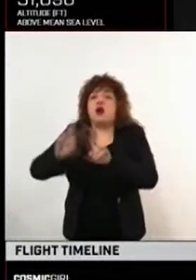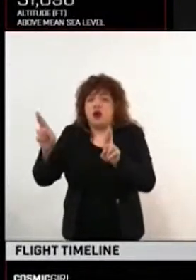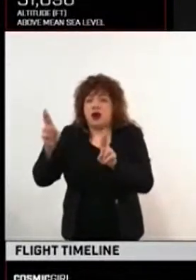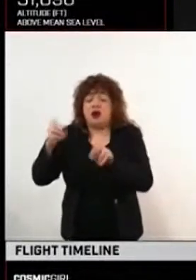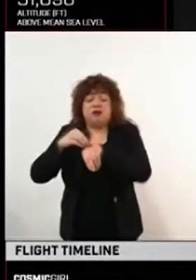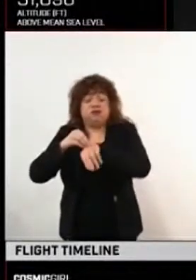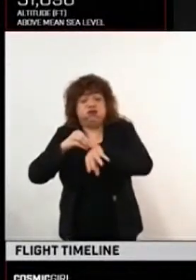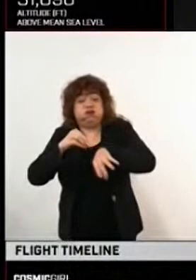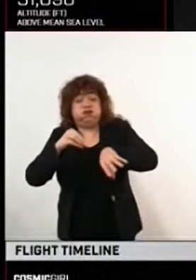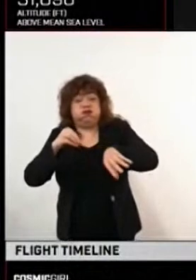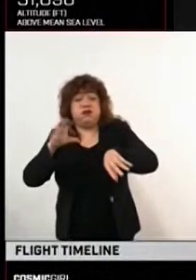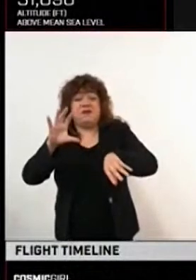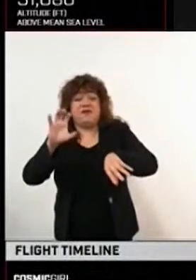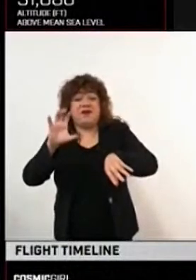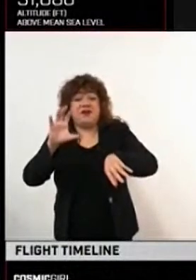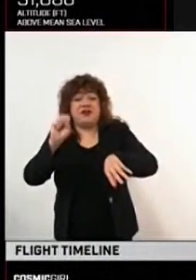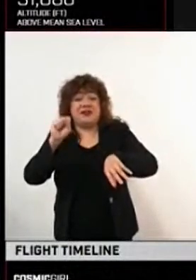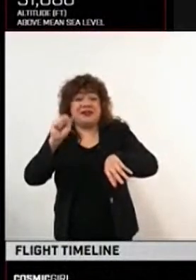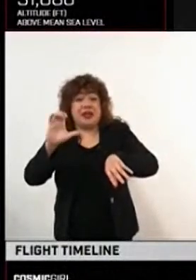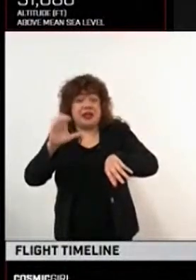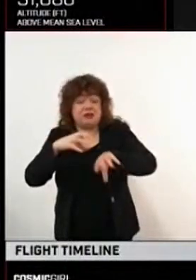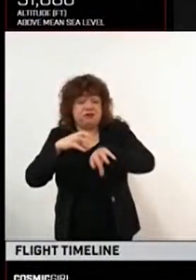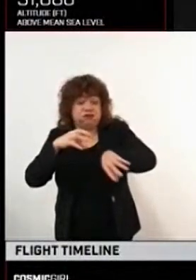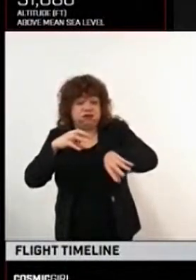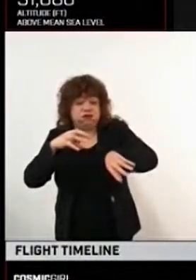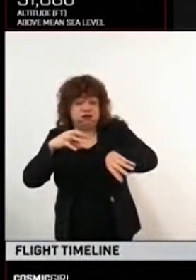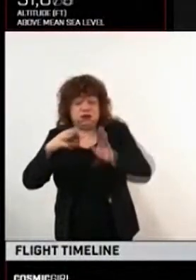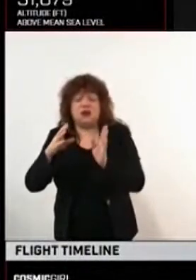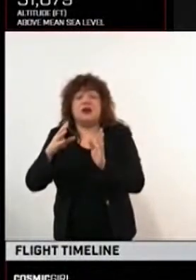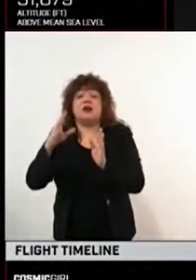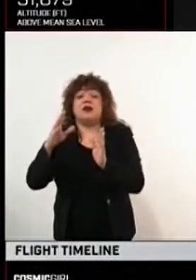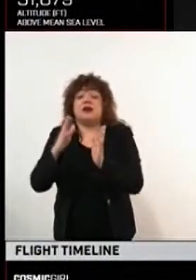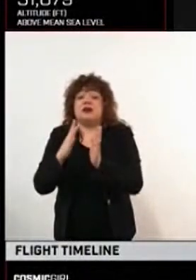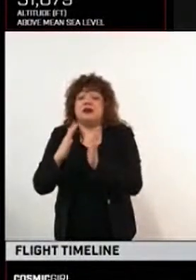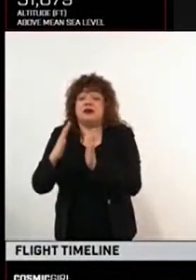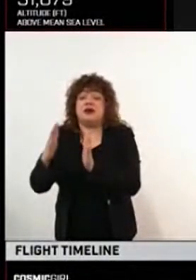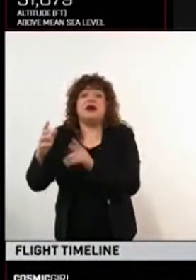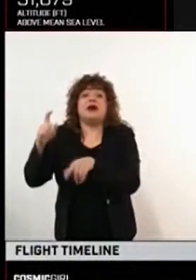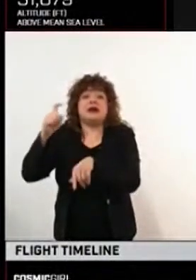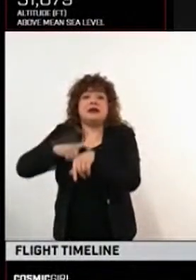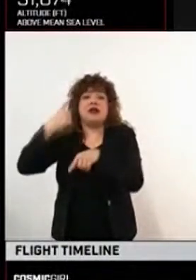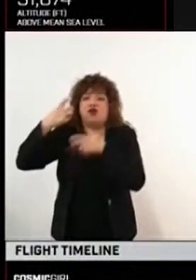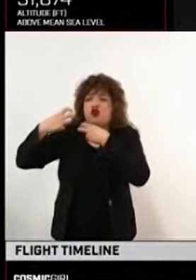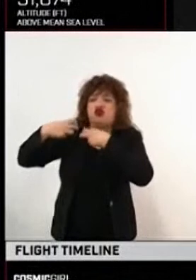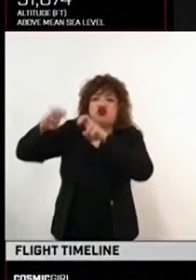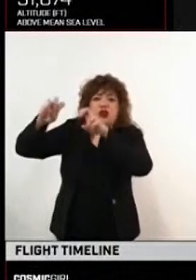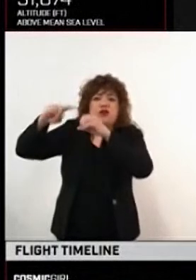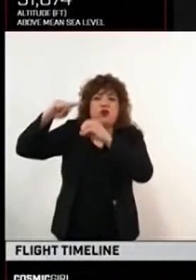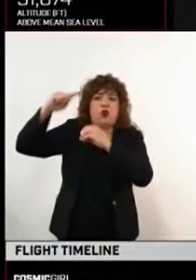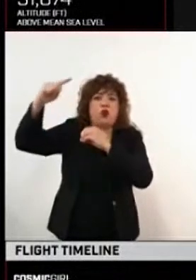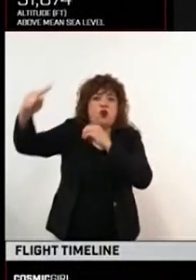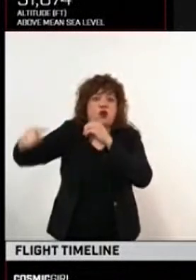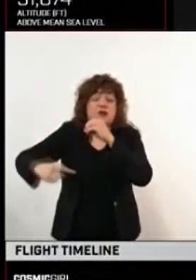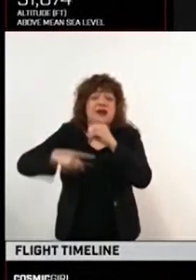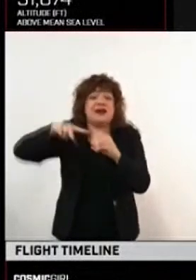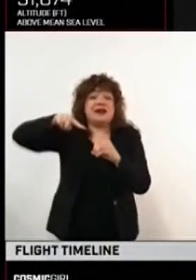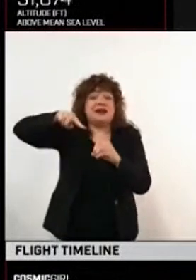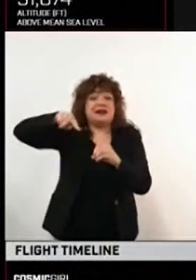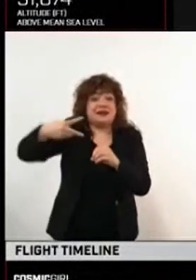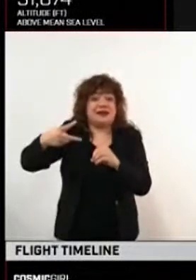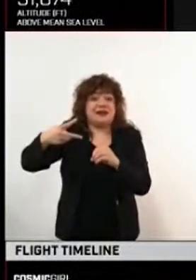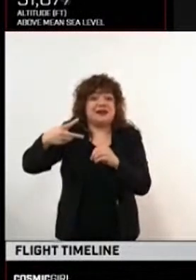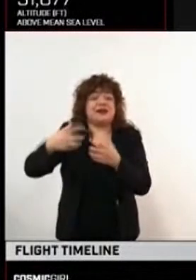Around 500 seconds after the start of this portion of flight, we will have reached our transfer orbit and the second engine will cut off and end